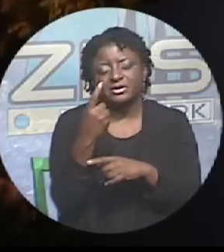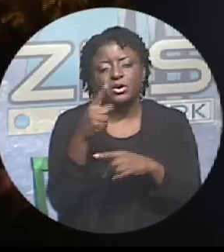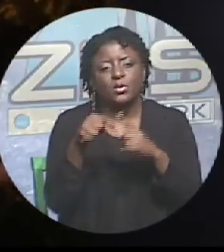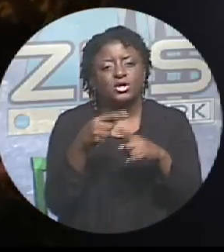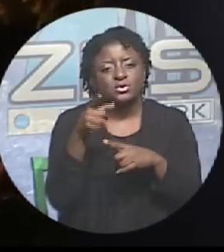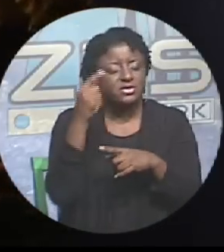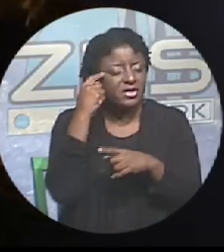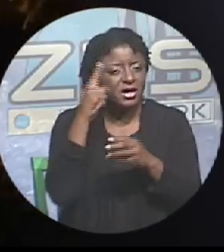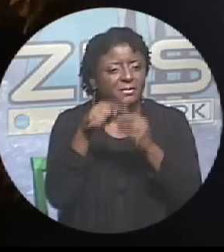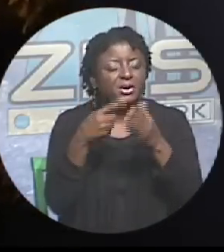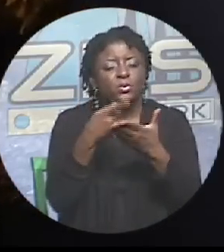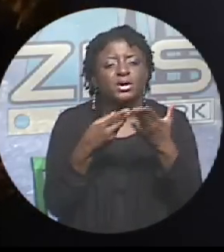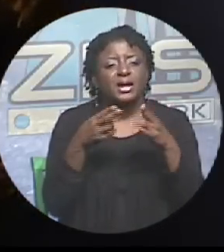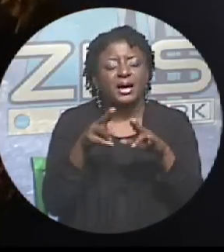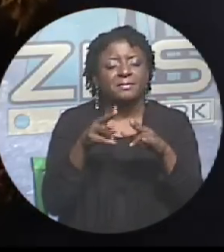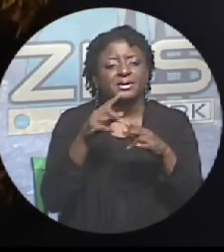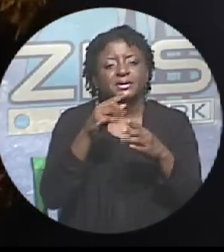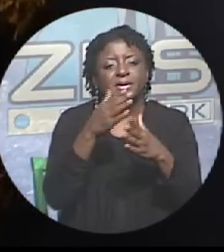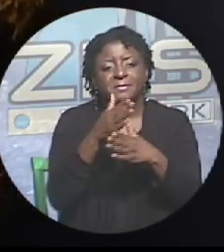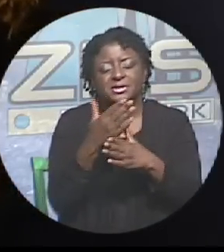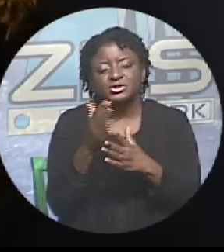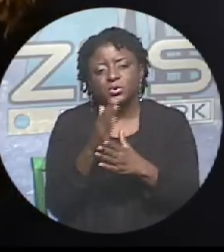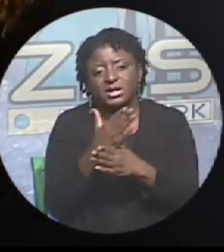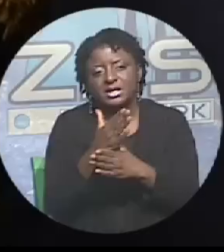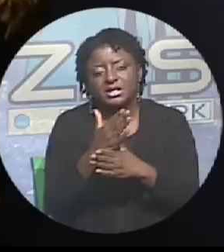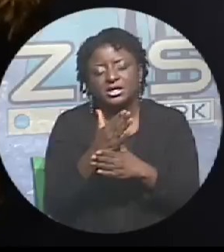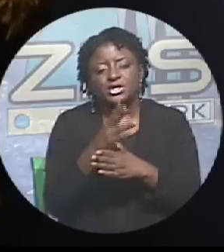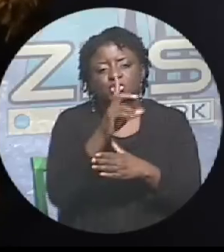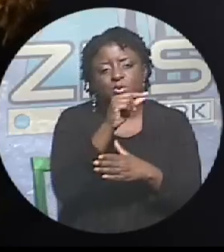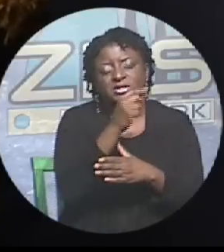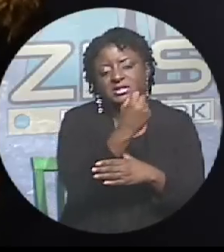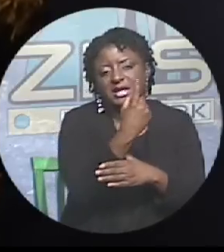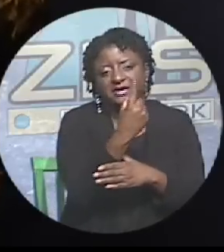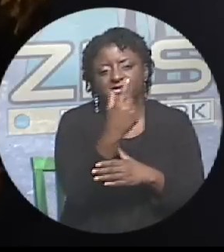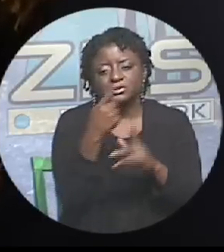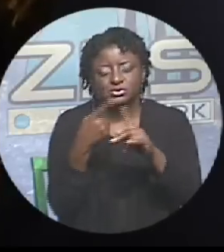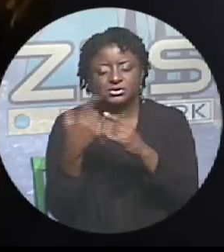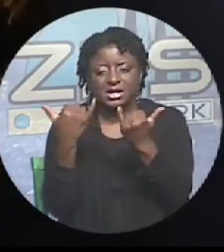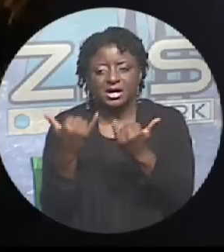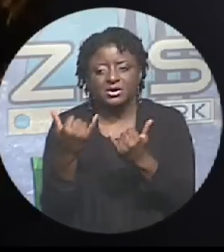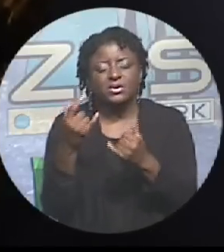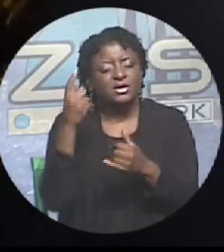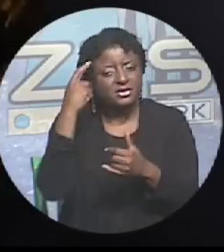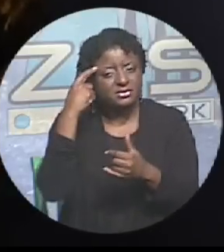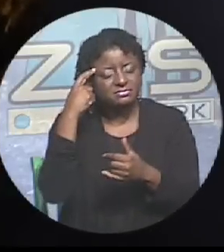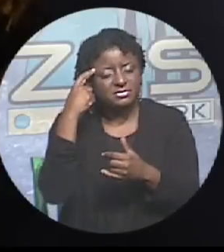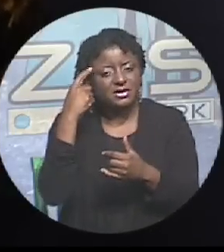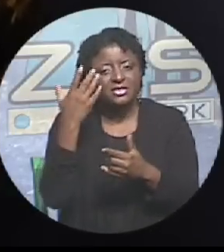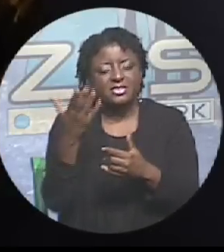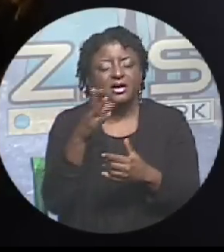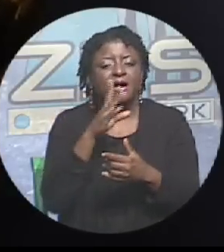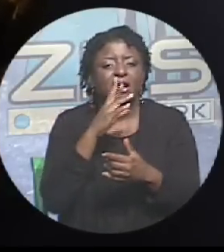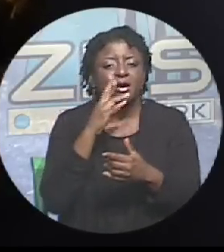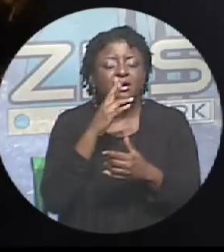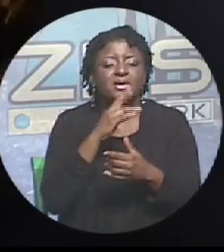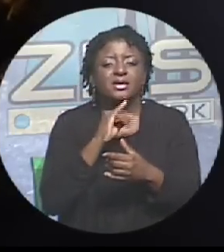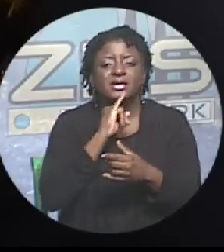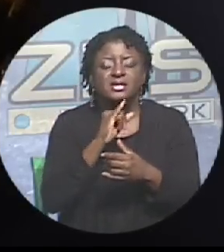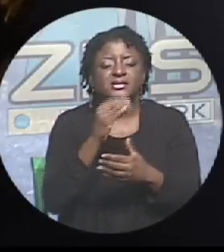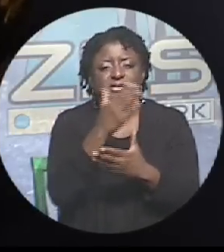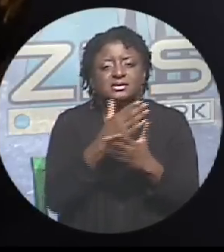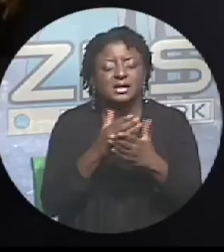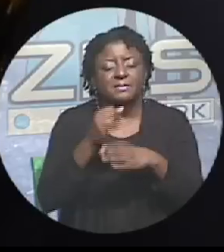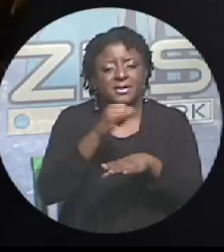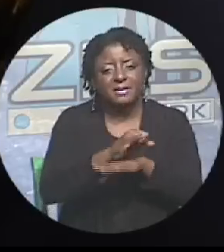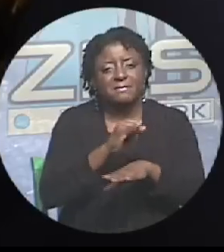and now, you would have to believe that there would be some impact on records that were set, whether world records